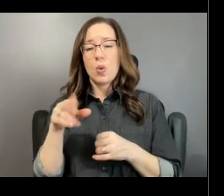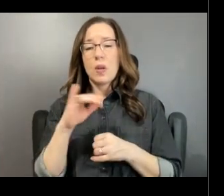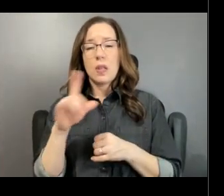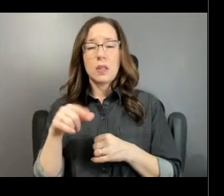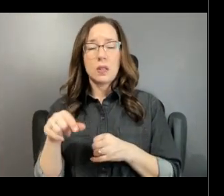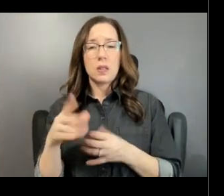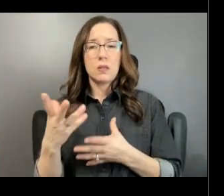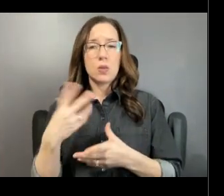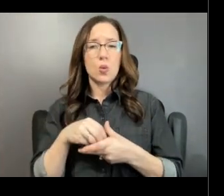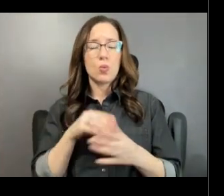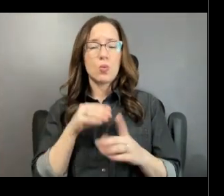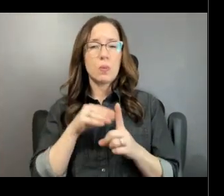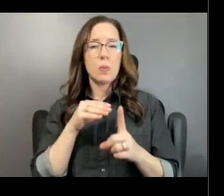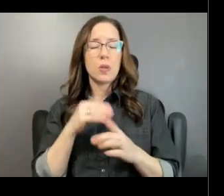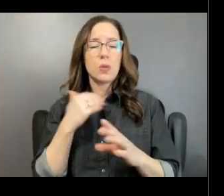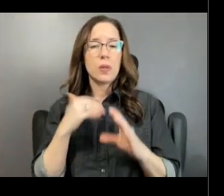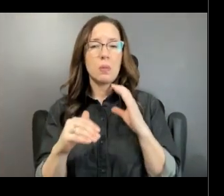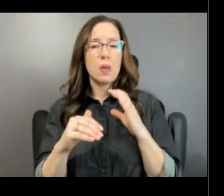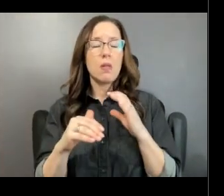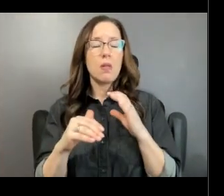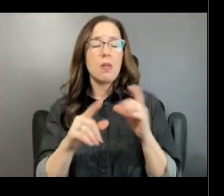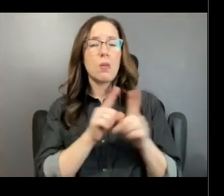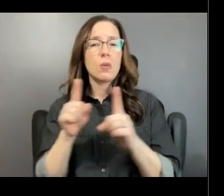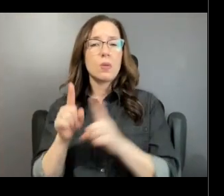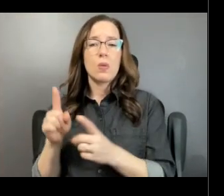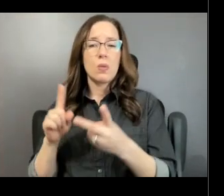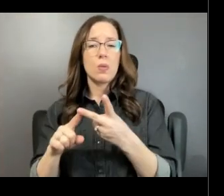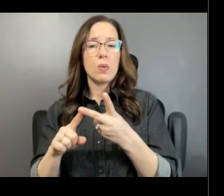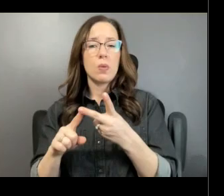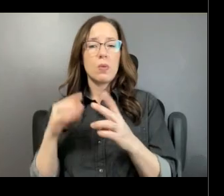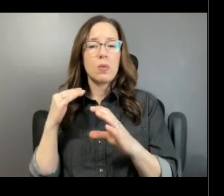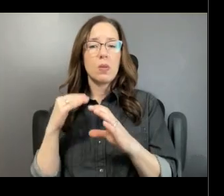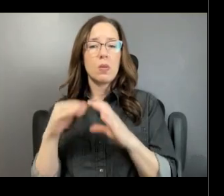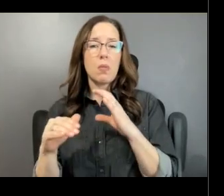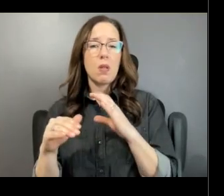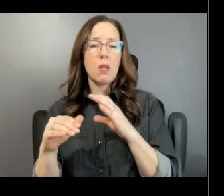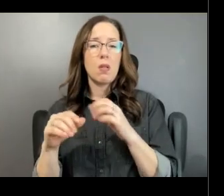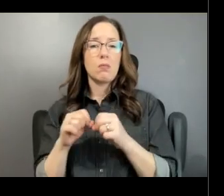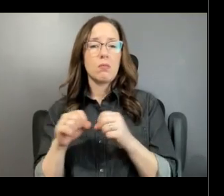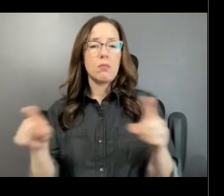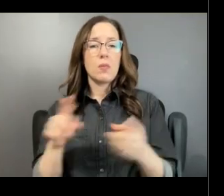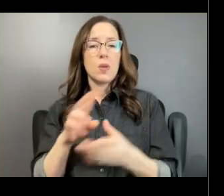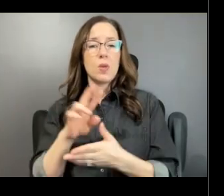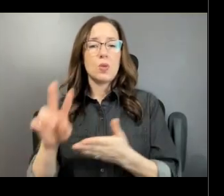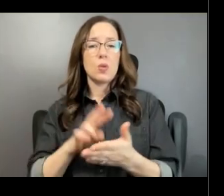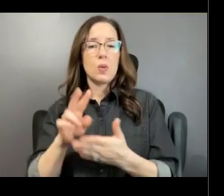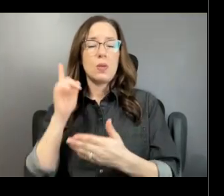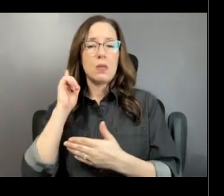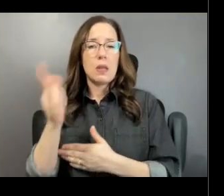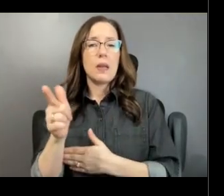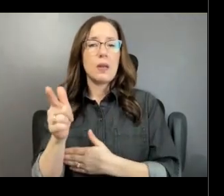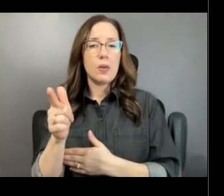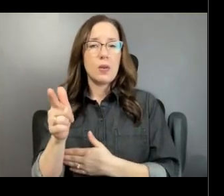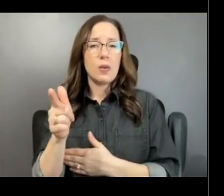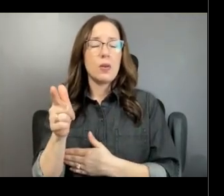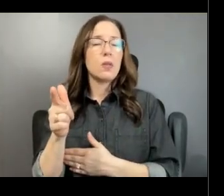email and will be in the email that comes to participants 2 hours after the end of the